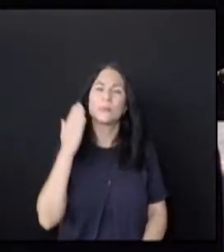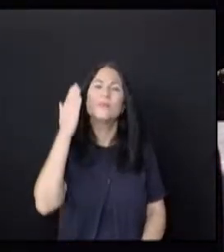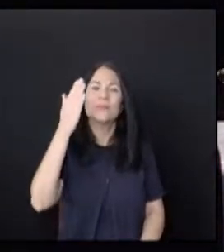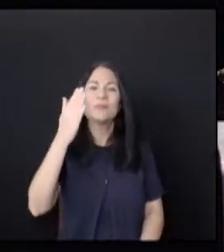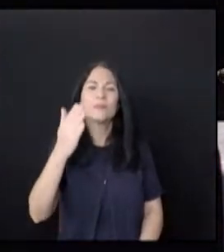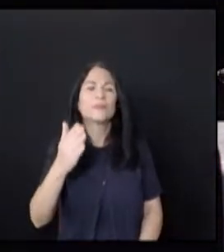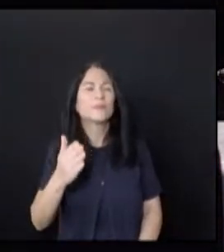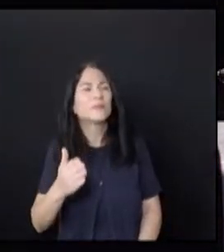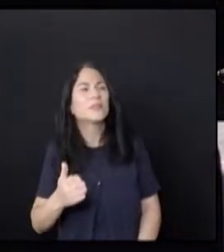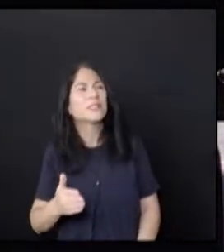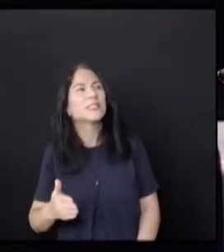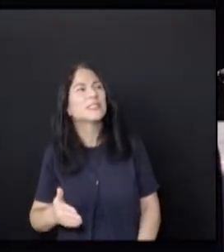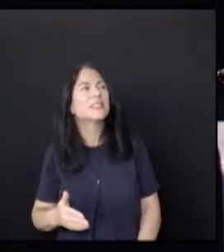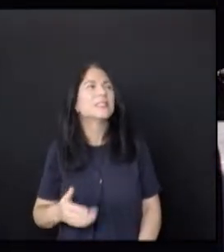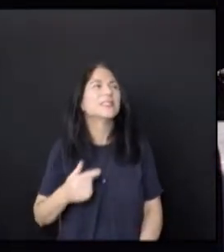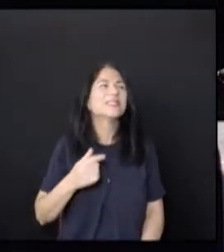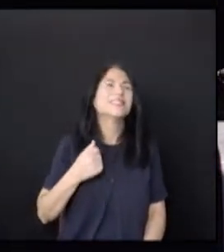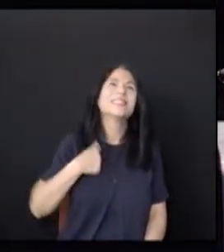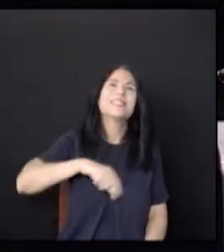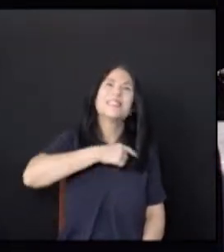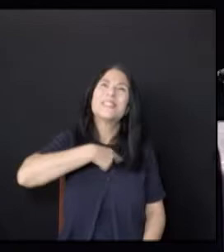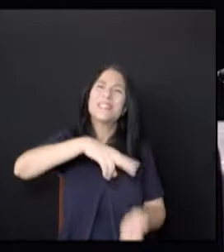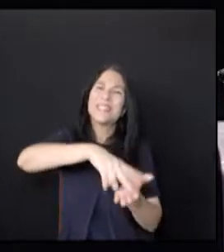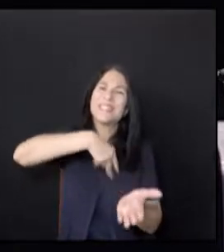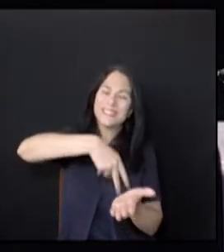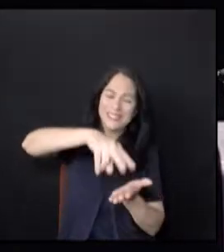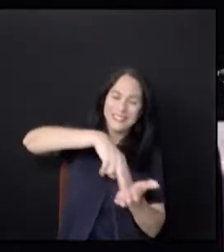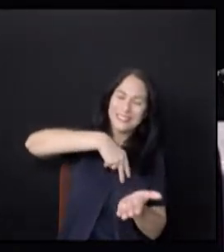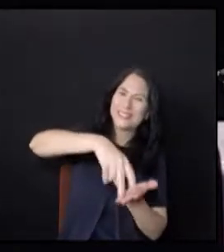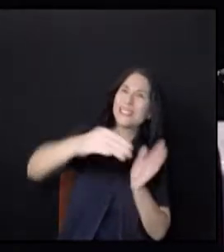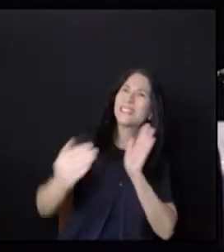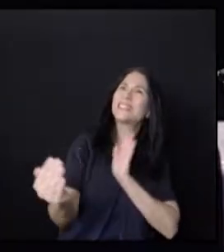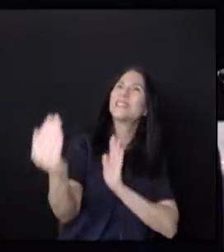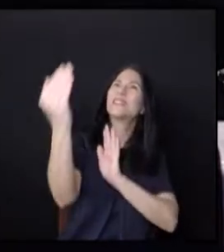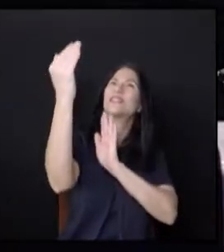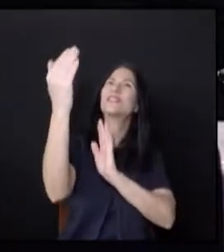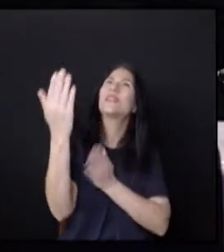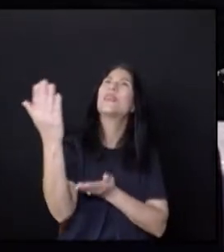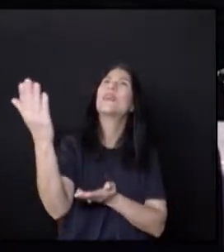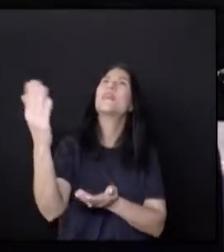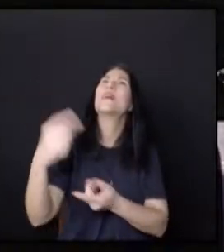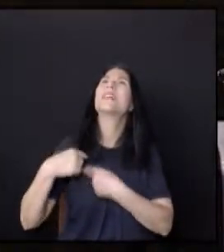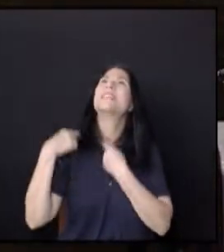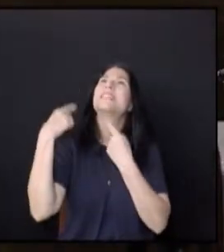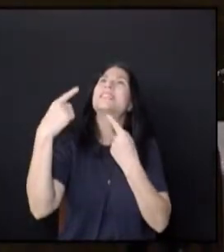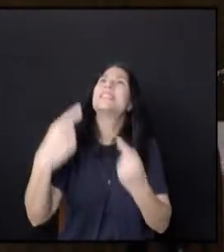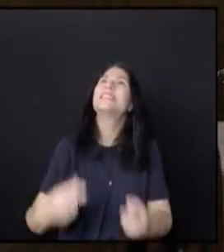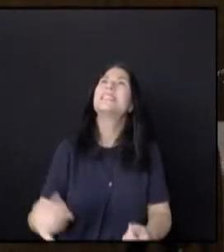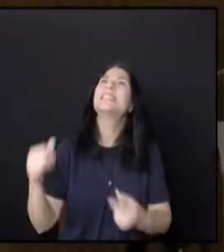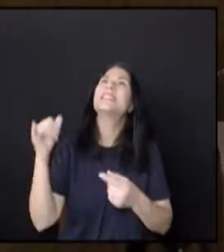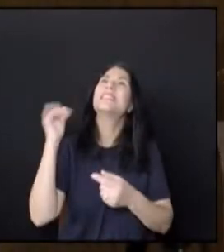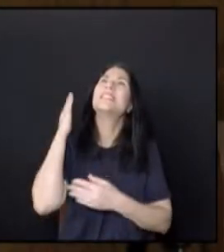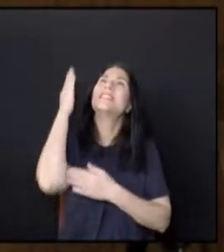And I'll dance in your presence until you come.